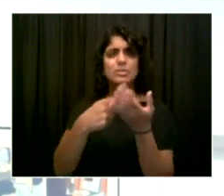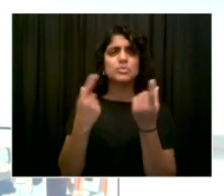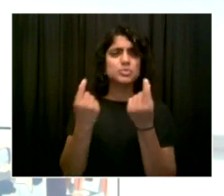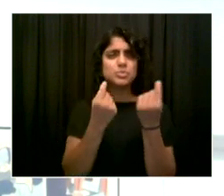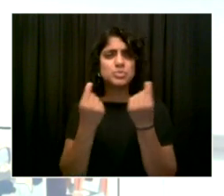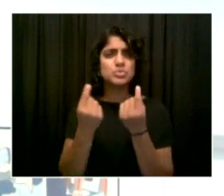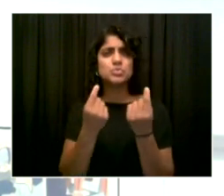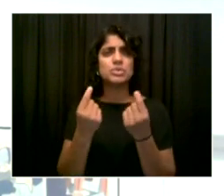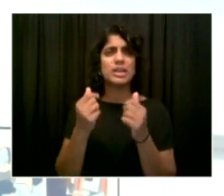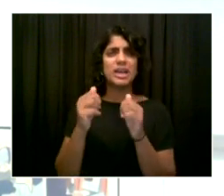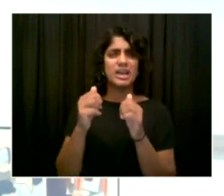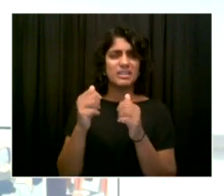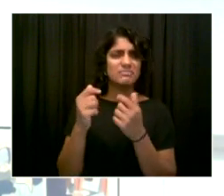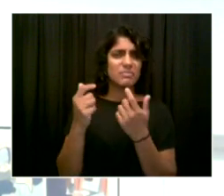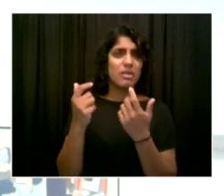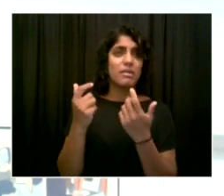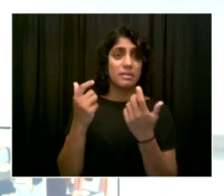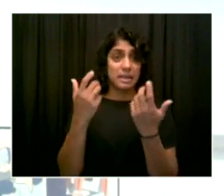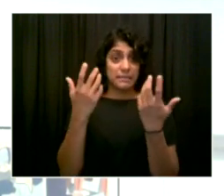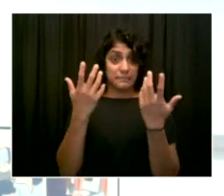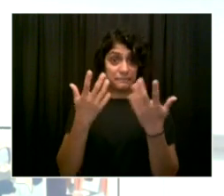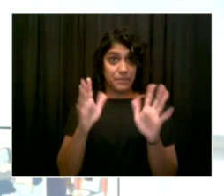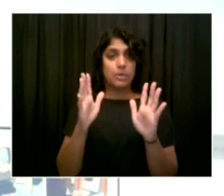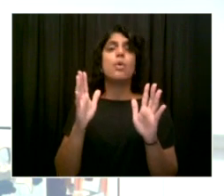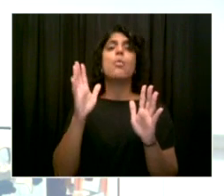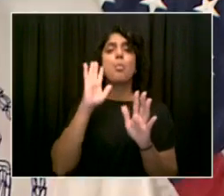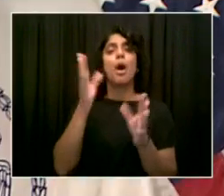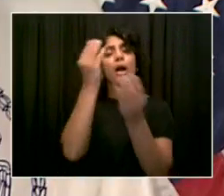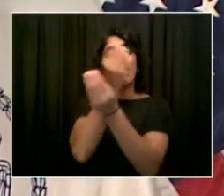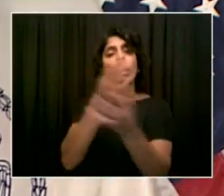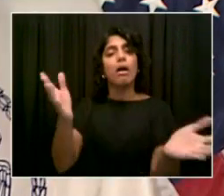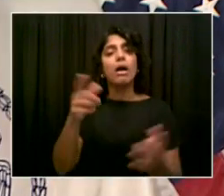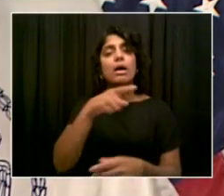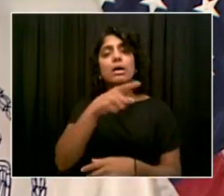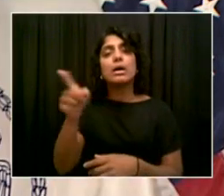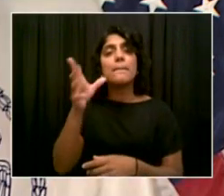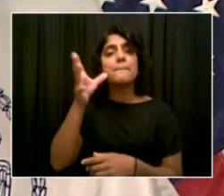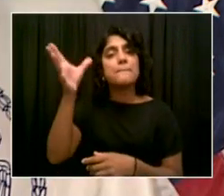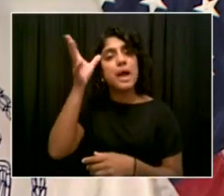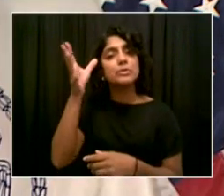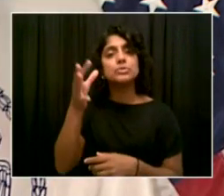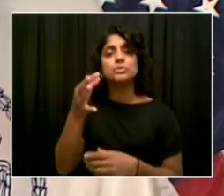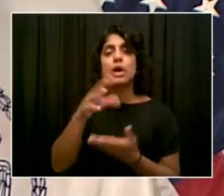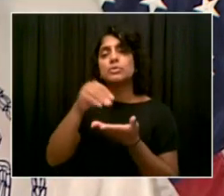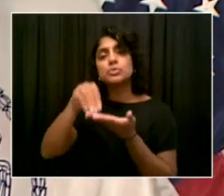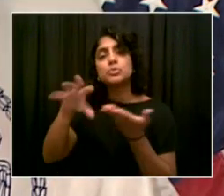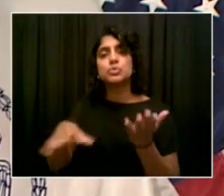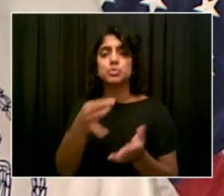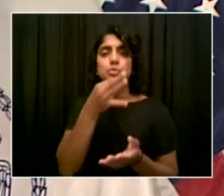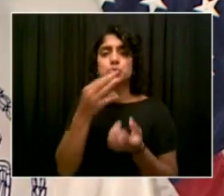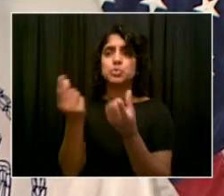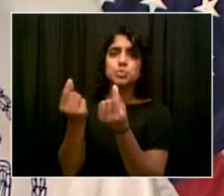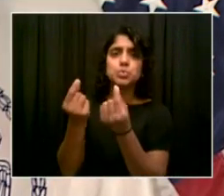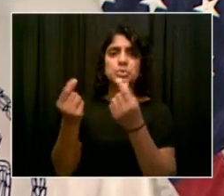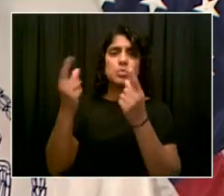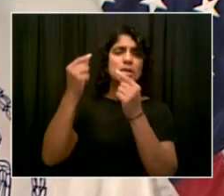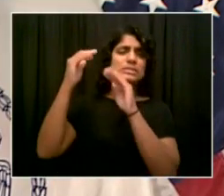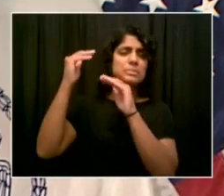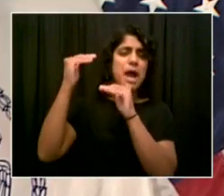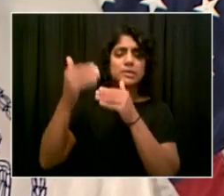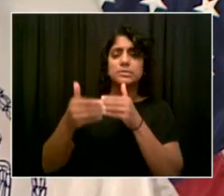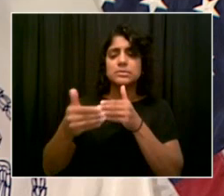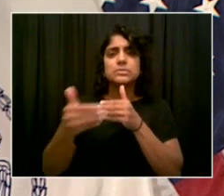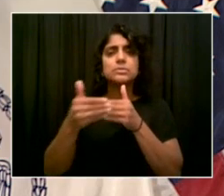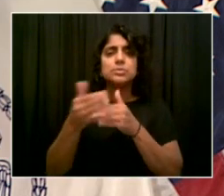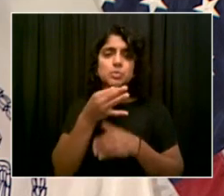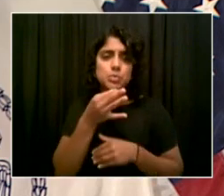and students in the weeks ahead. Thank you. Go ahead, Chloe. Yeah. My follow-up is just